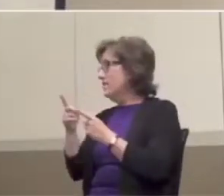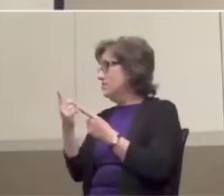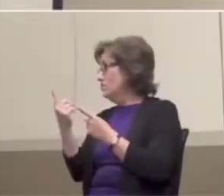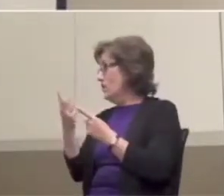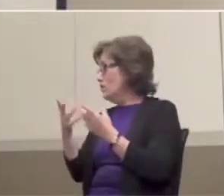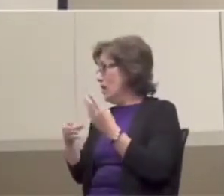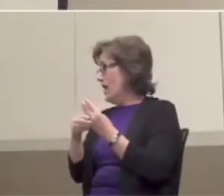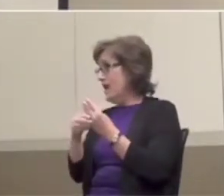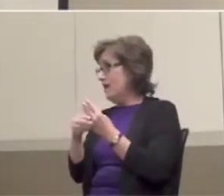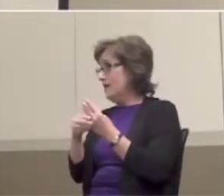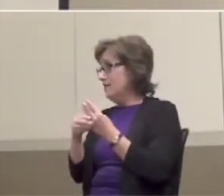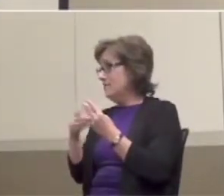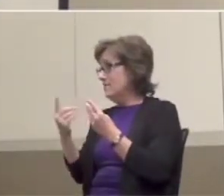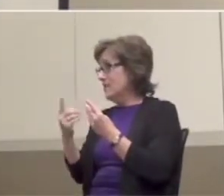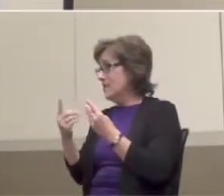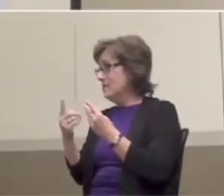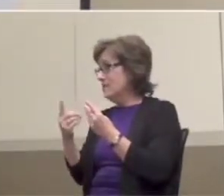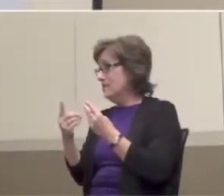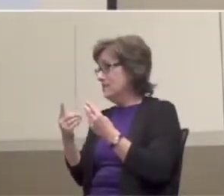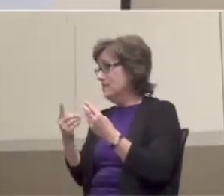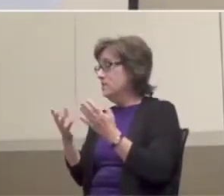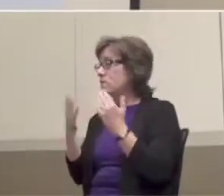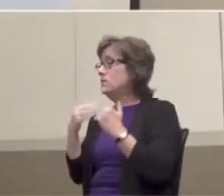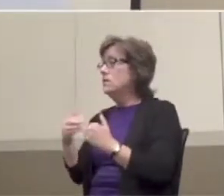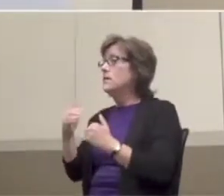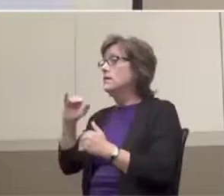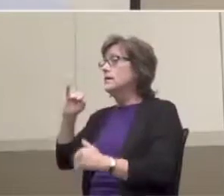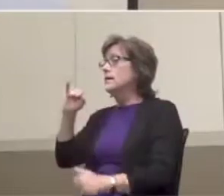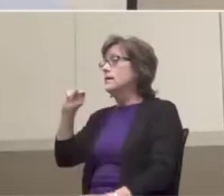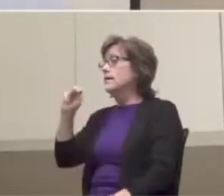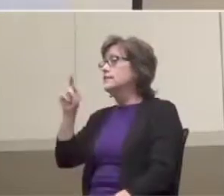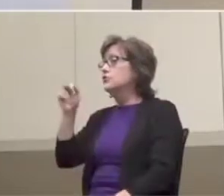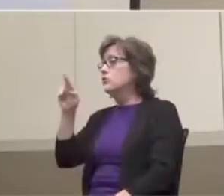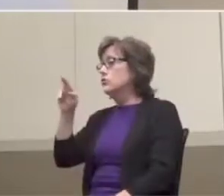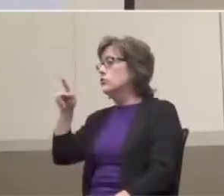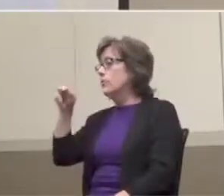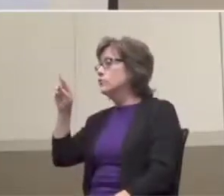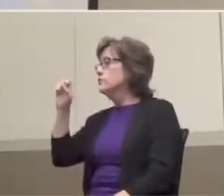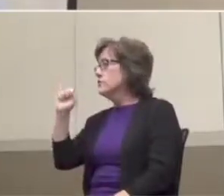anything? Okay. Interpersonal or social.